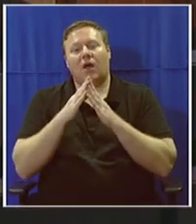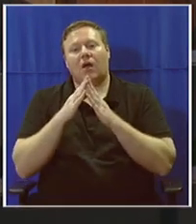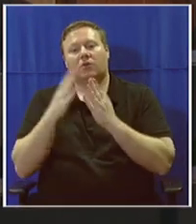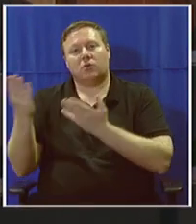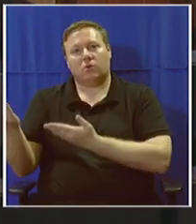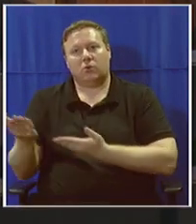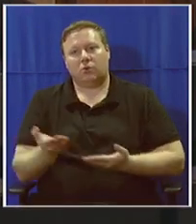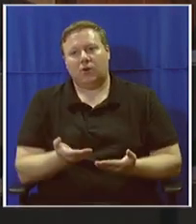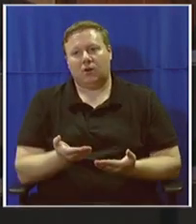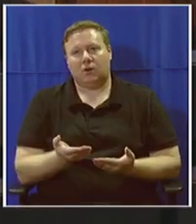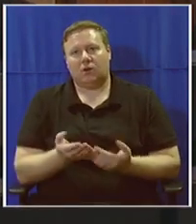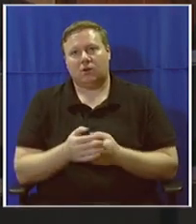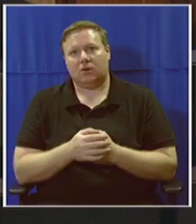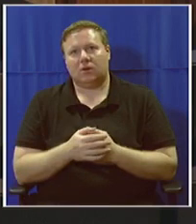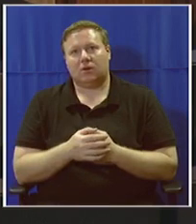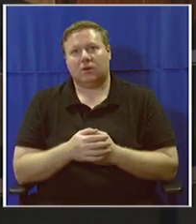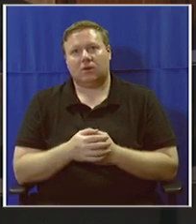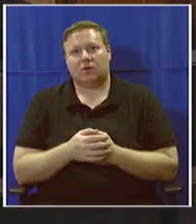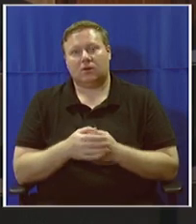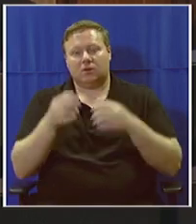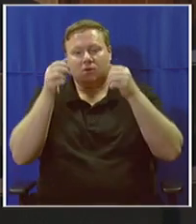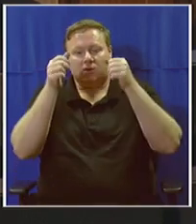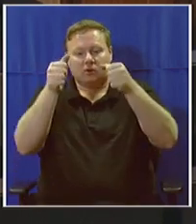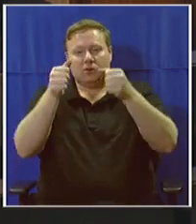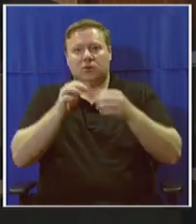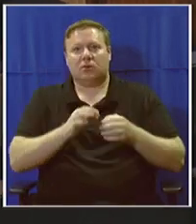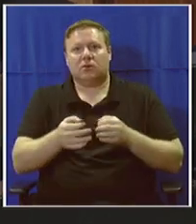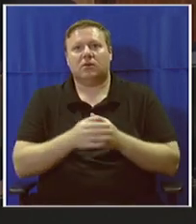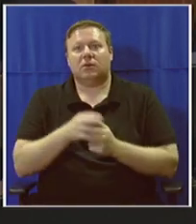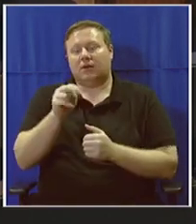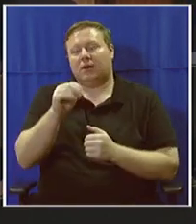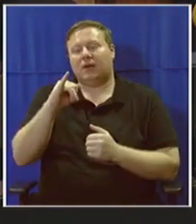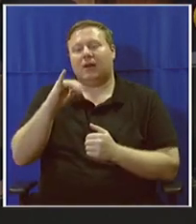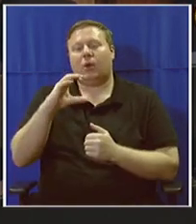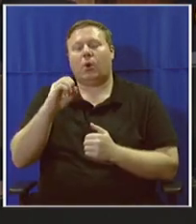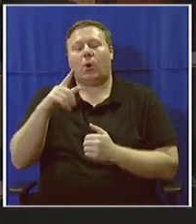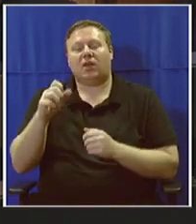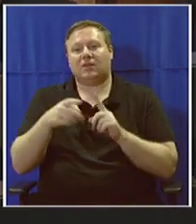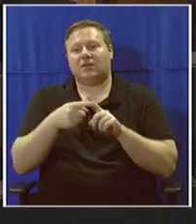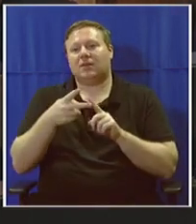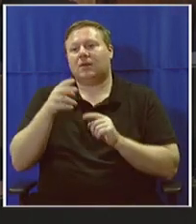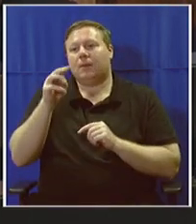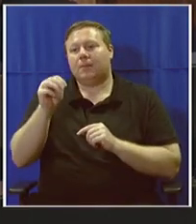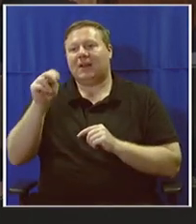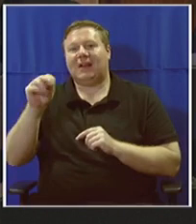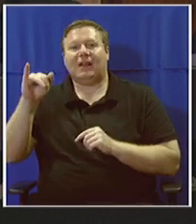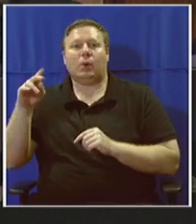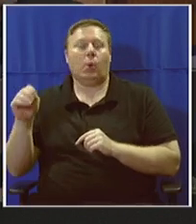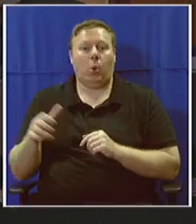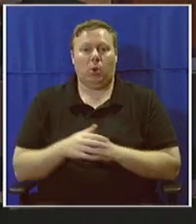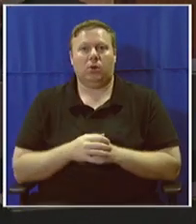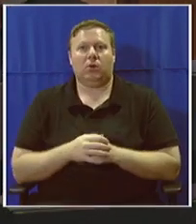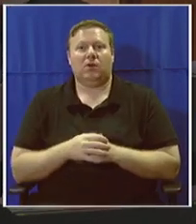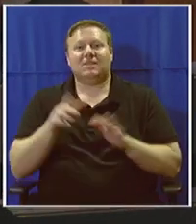hefty sentence given to the disgraced rapist Nicholas Nino on Thursday,